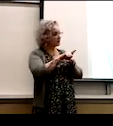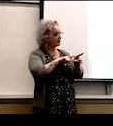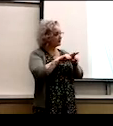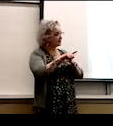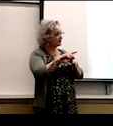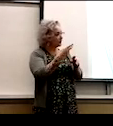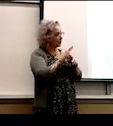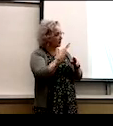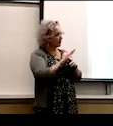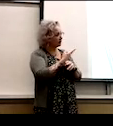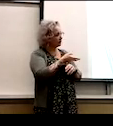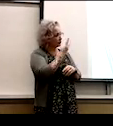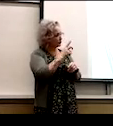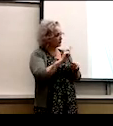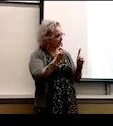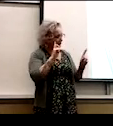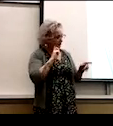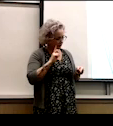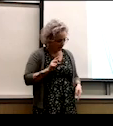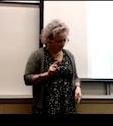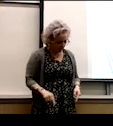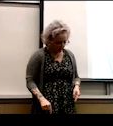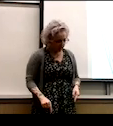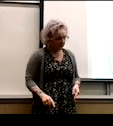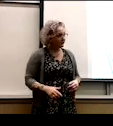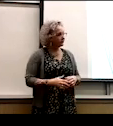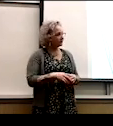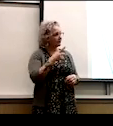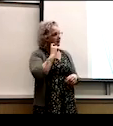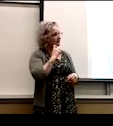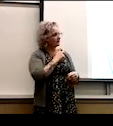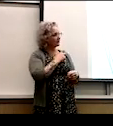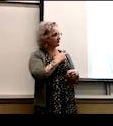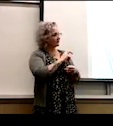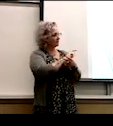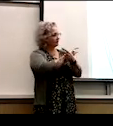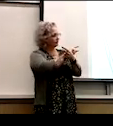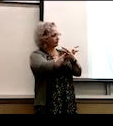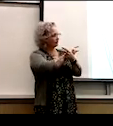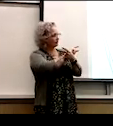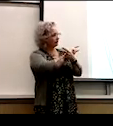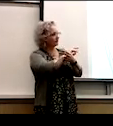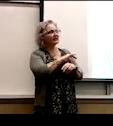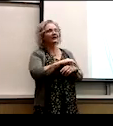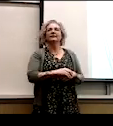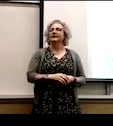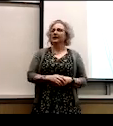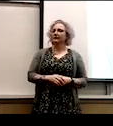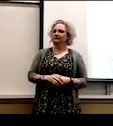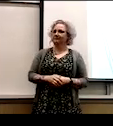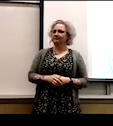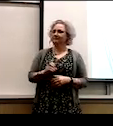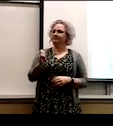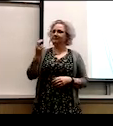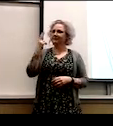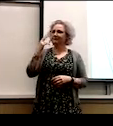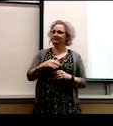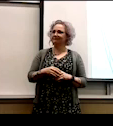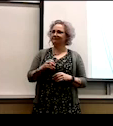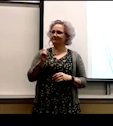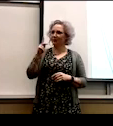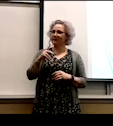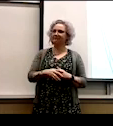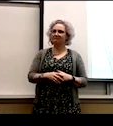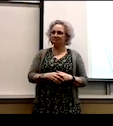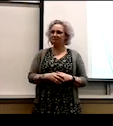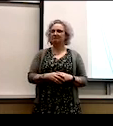Because it's 321, so you have 3 copies of chromosome 21. Okay, I didn't notice. But anyway, wanted to acknowledge it was yesterday. But you